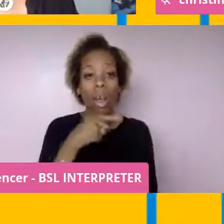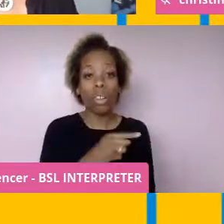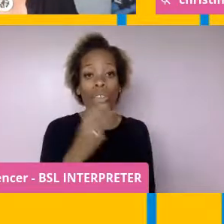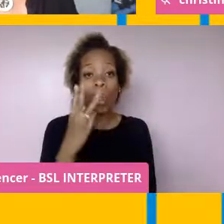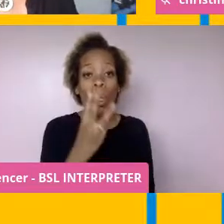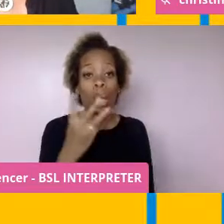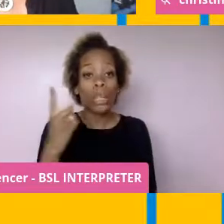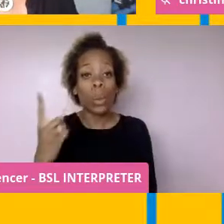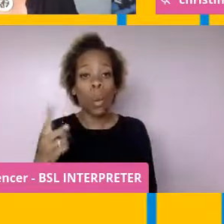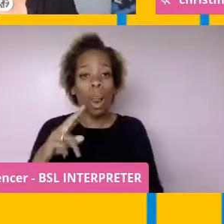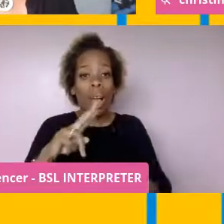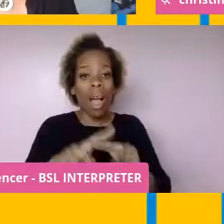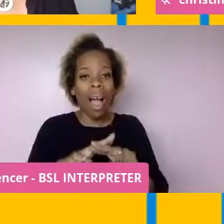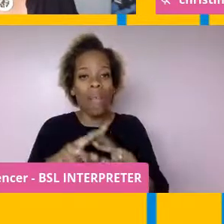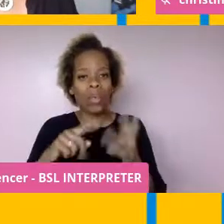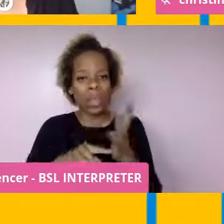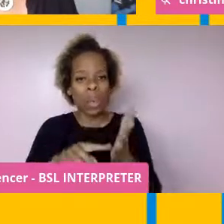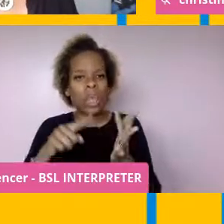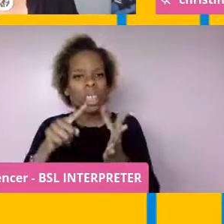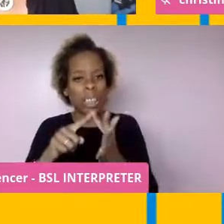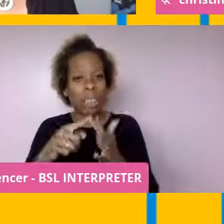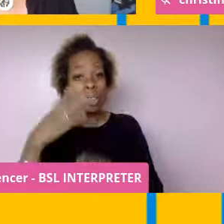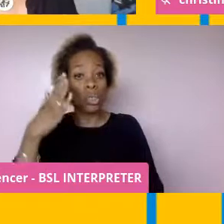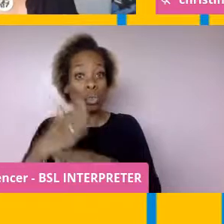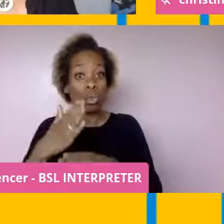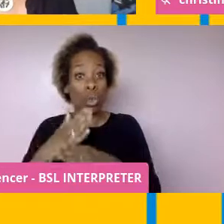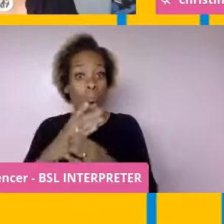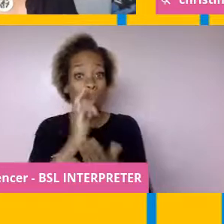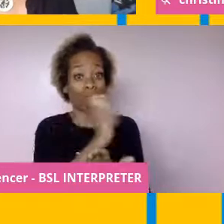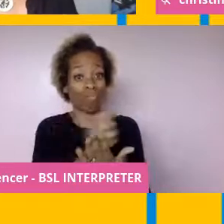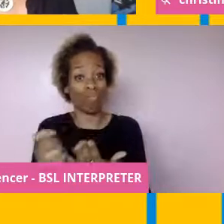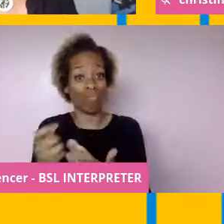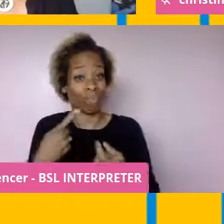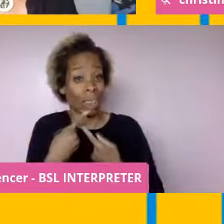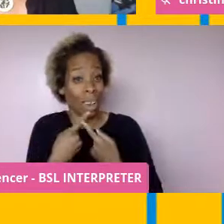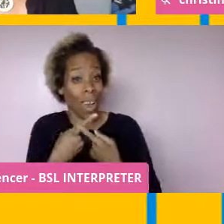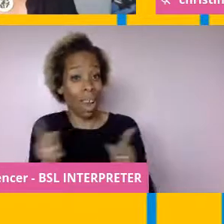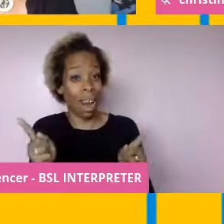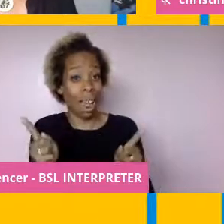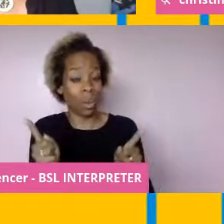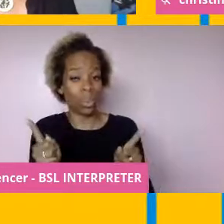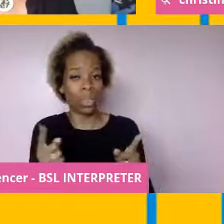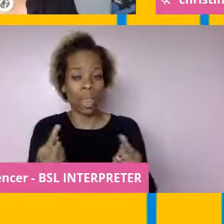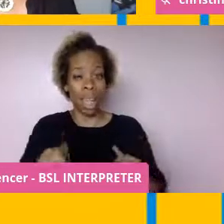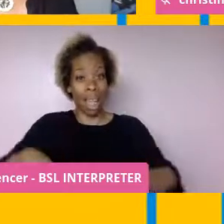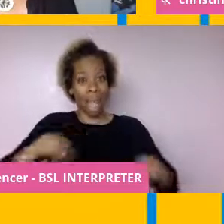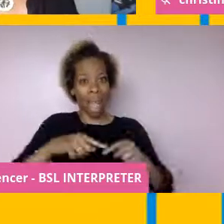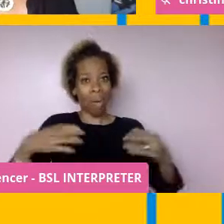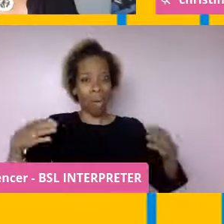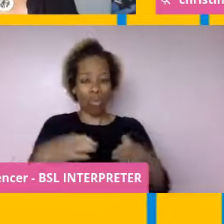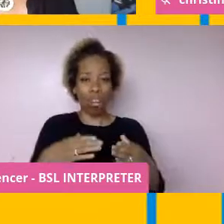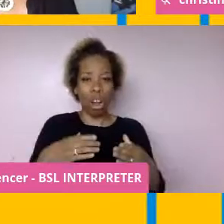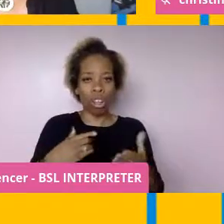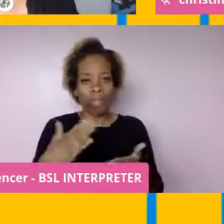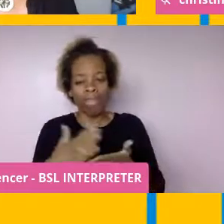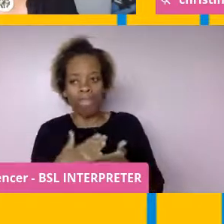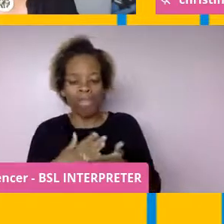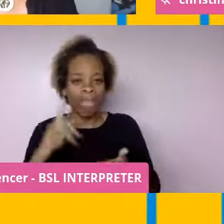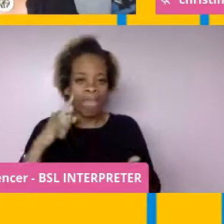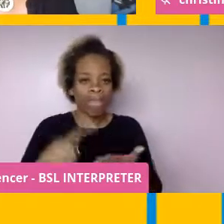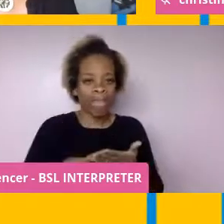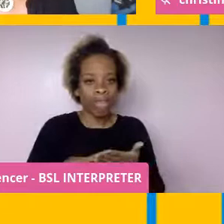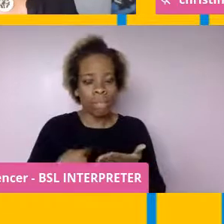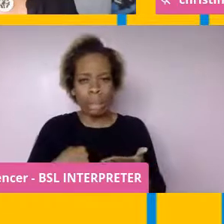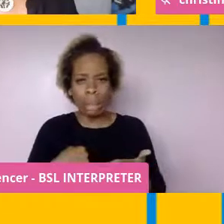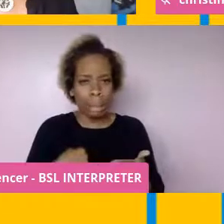job redundancies announced. And our branch had to make a decision whether just to fight